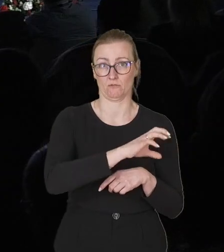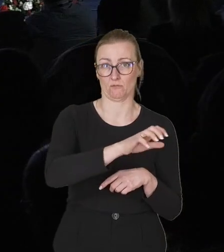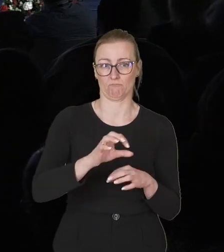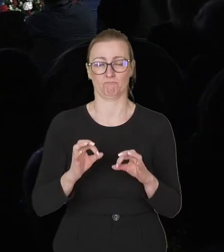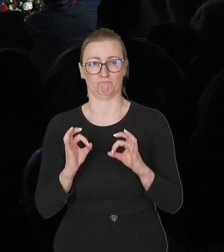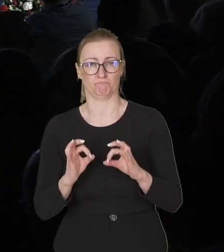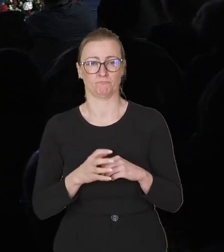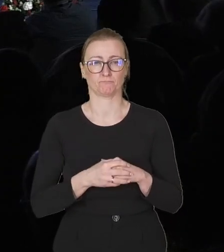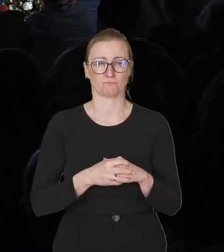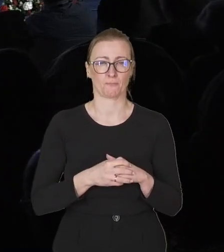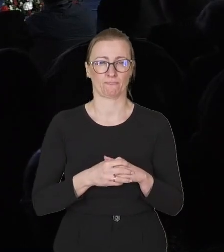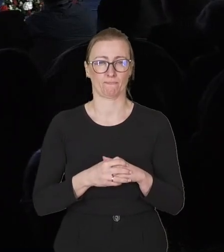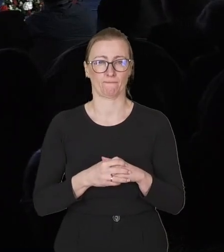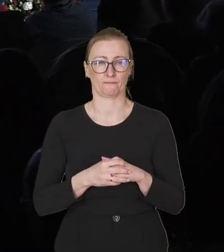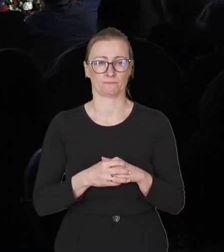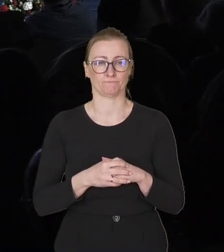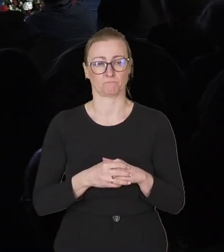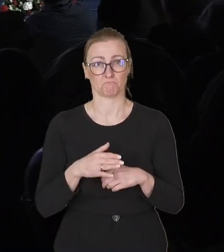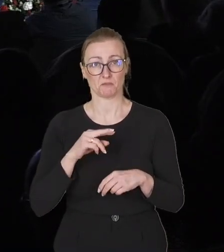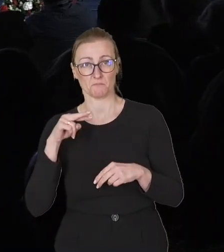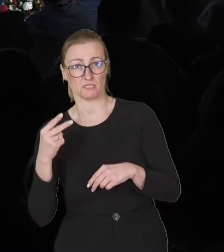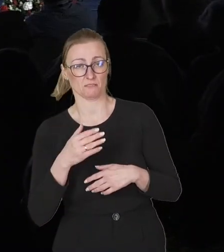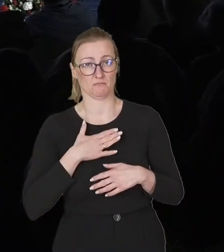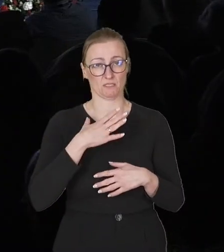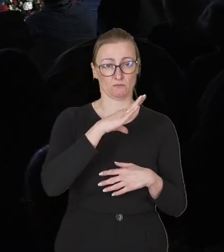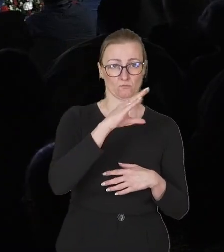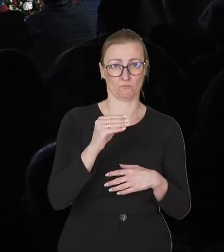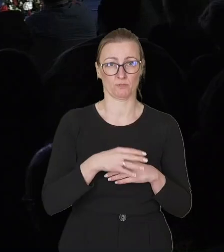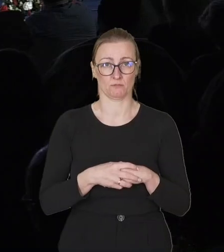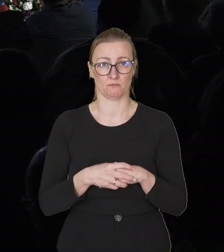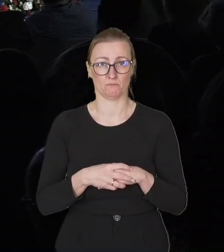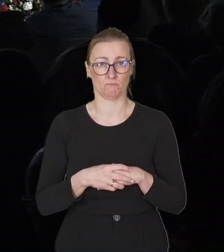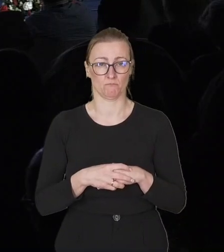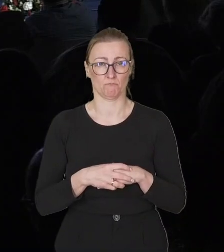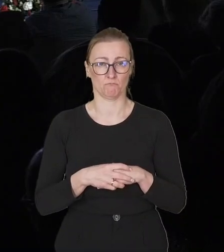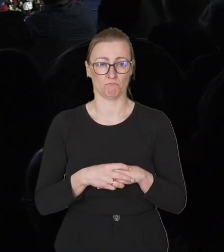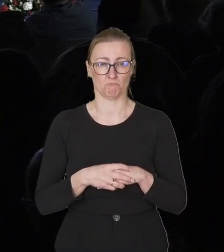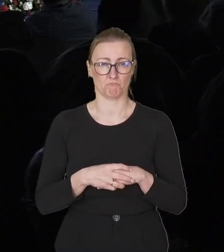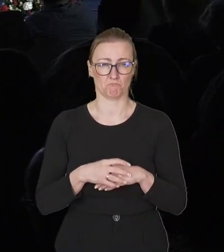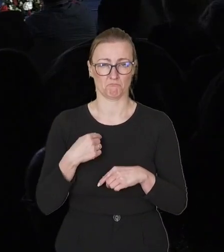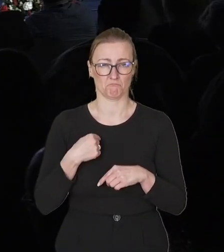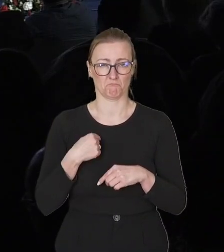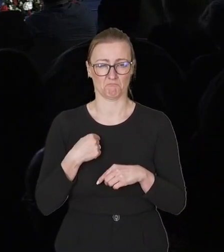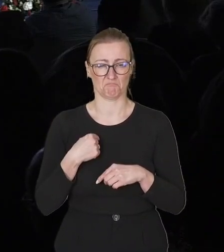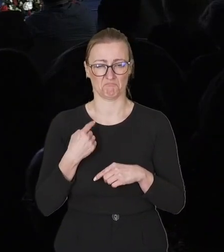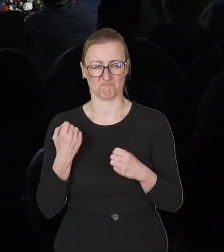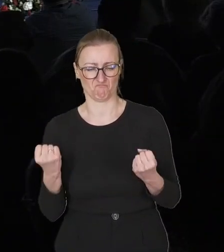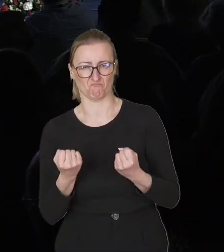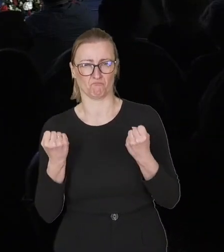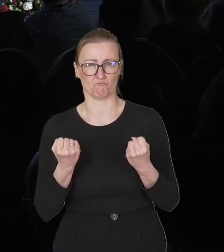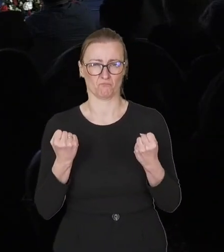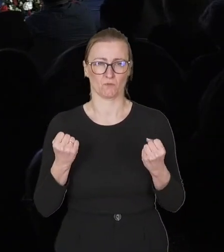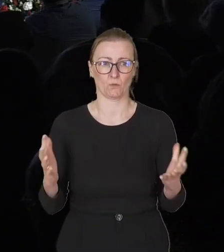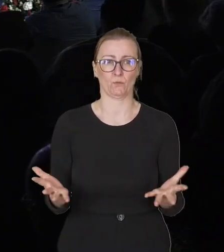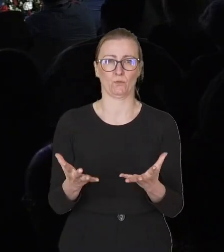support, those champions. We need to support some innovation that creates the edge for European Union. So don't